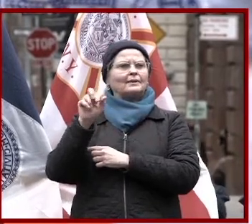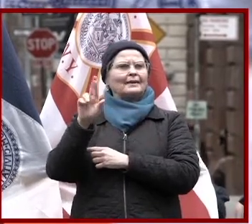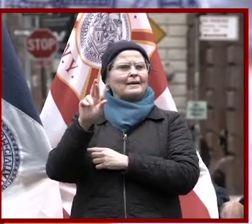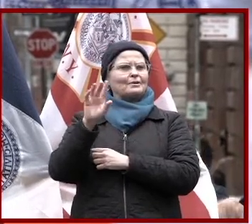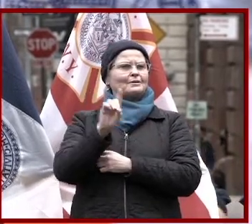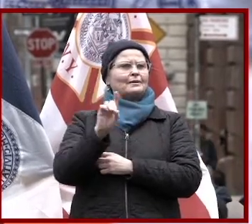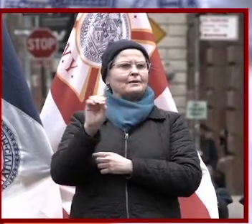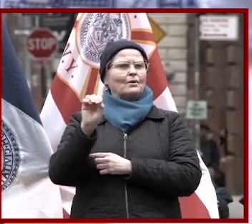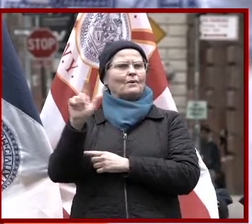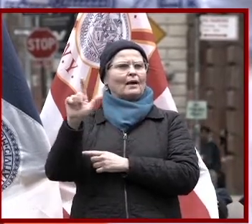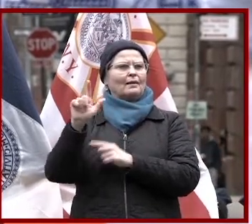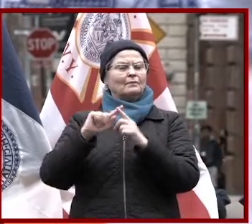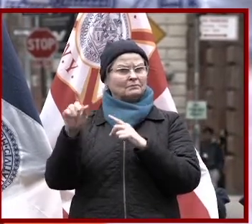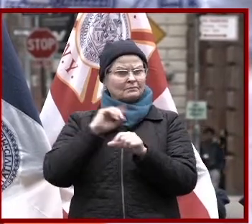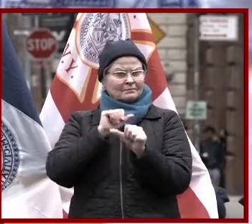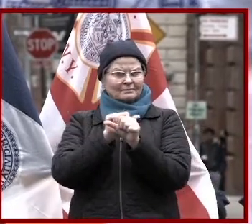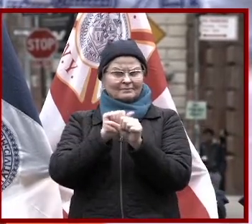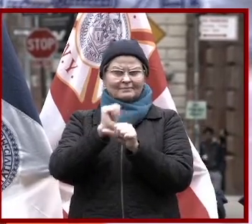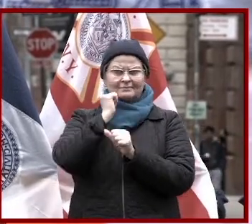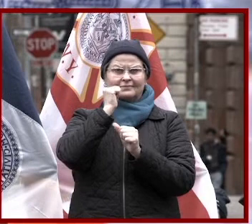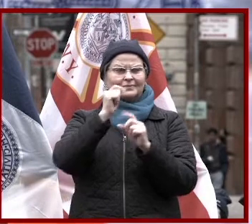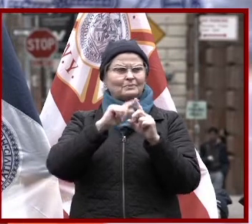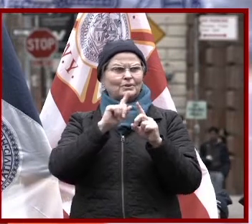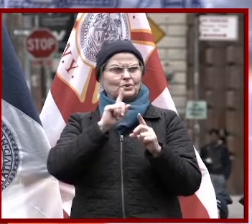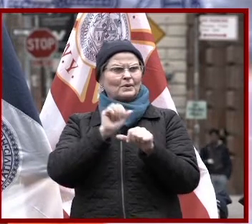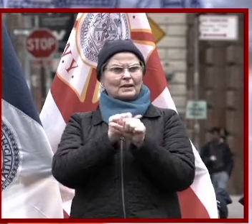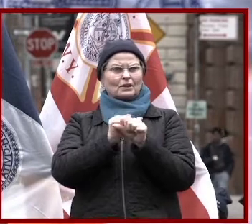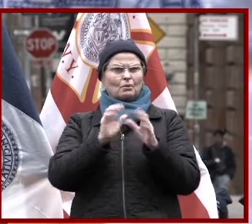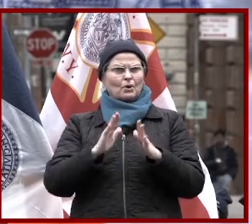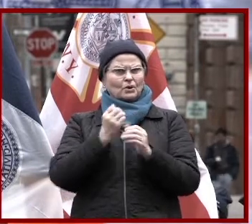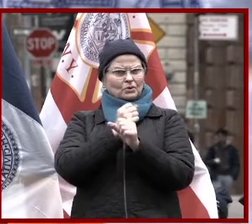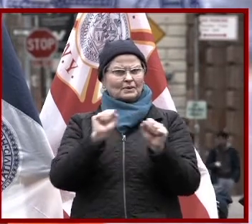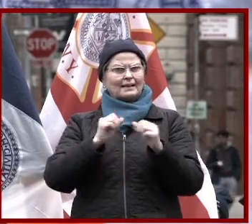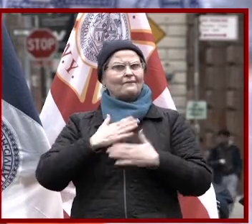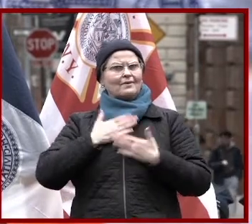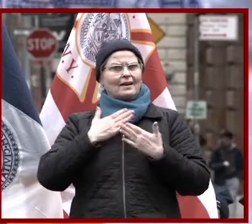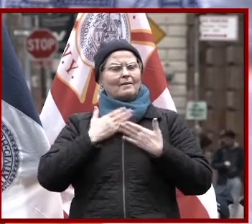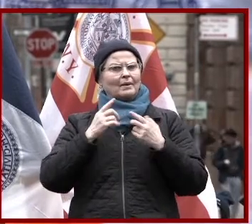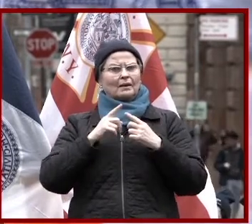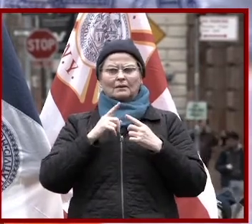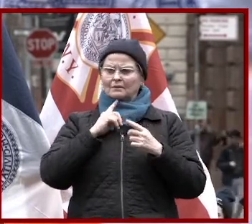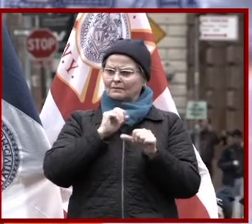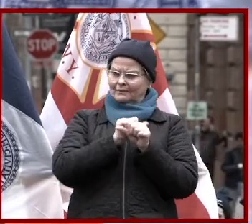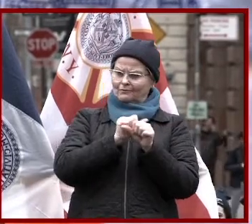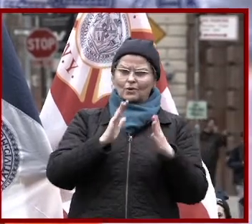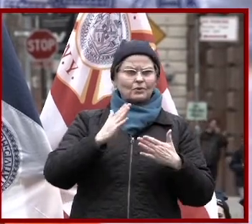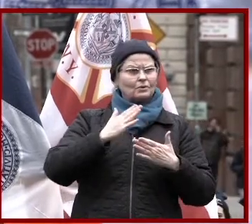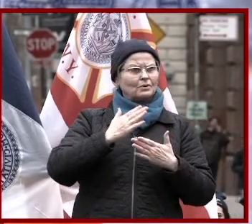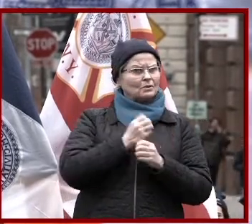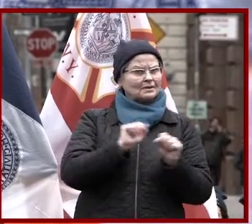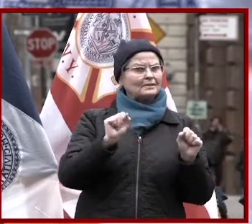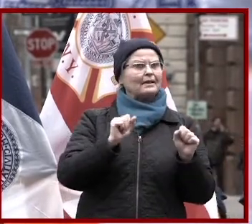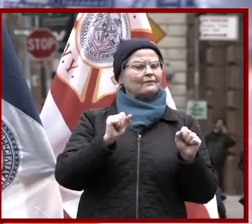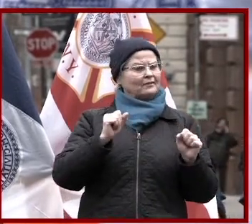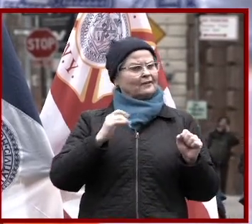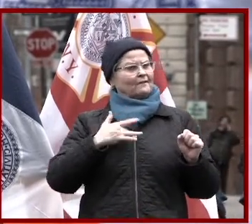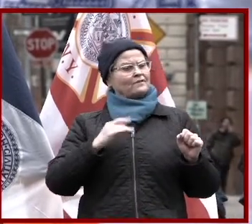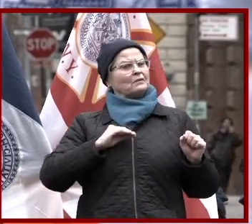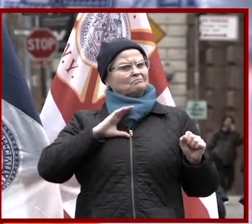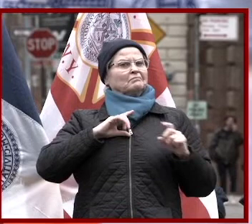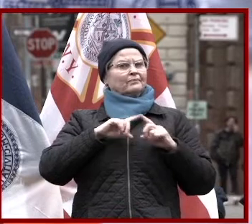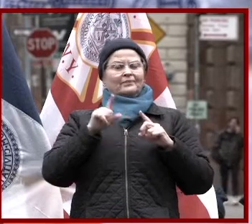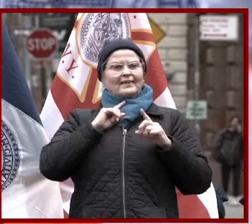safe and healthy. When our workplaces are safe, it creates a positive ripple effect throughout society, and we are grateful for